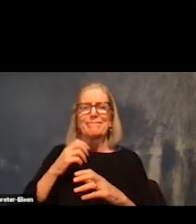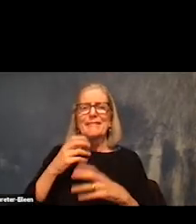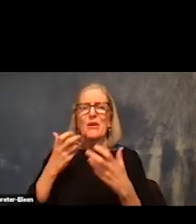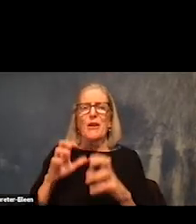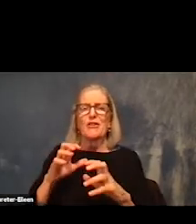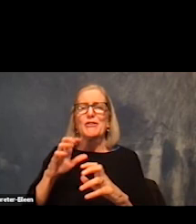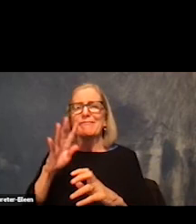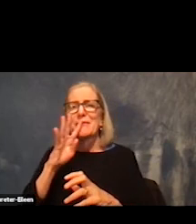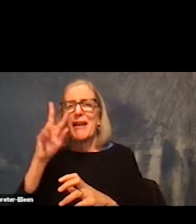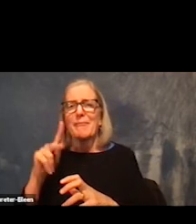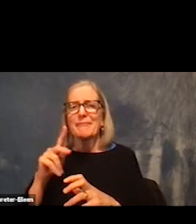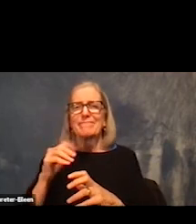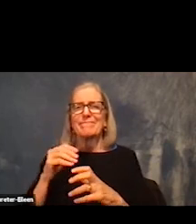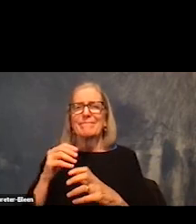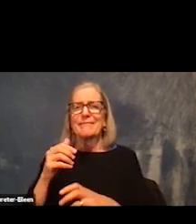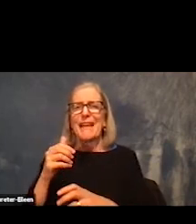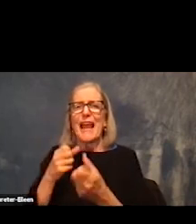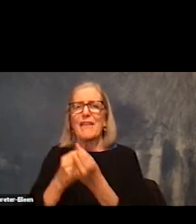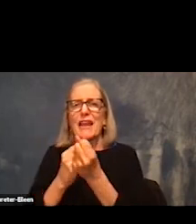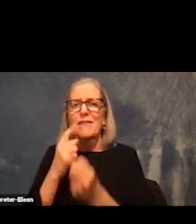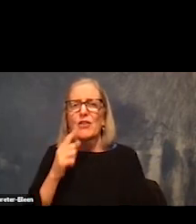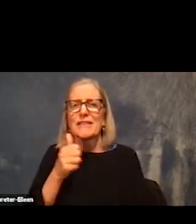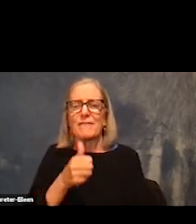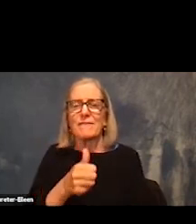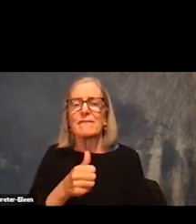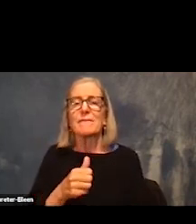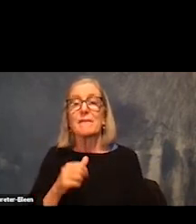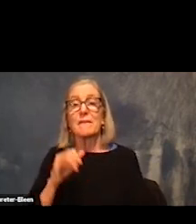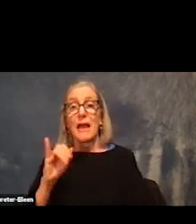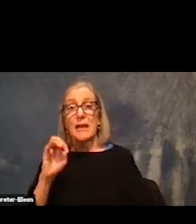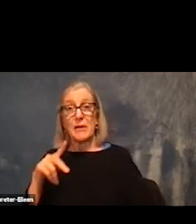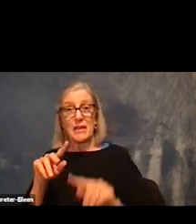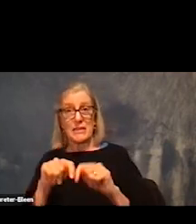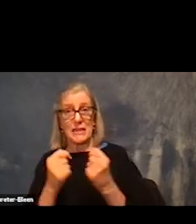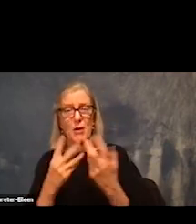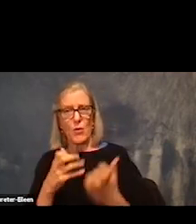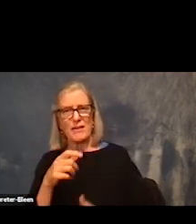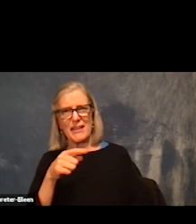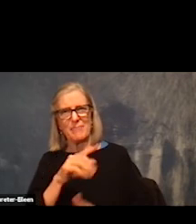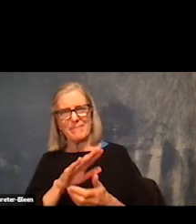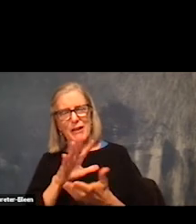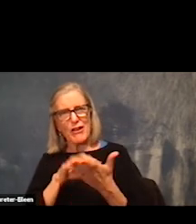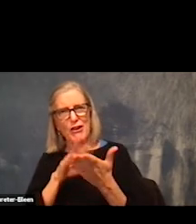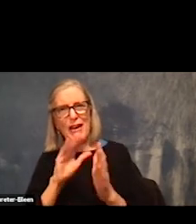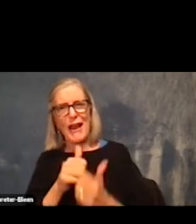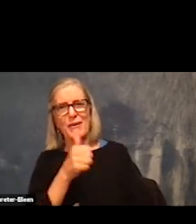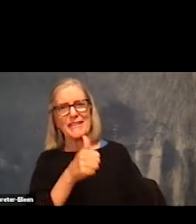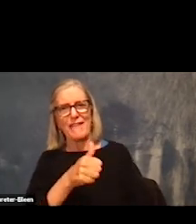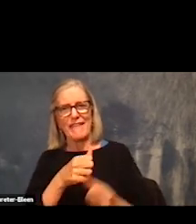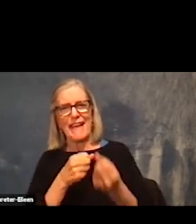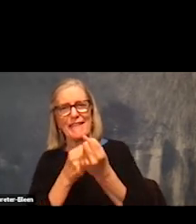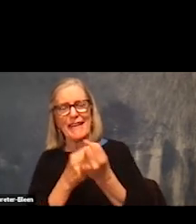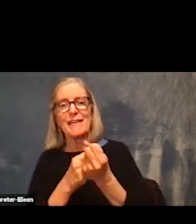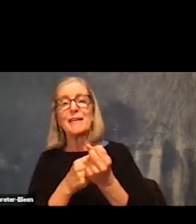the IEP team is concerned about his self-advocacy skills. They explained to his parents that next year in high